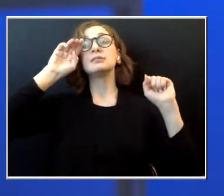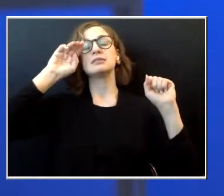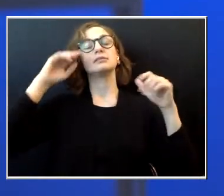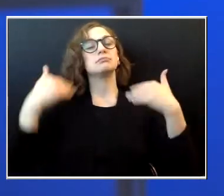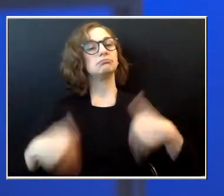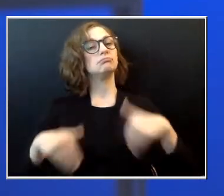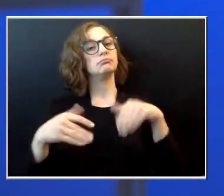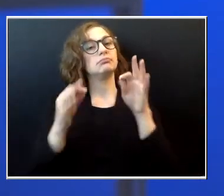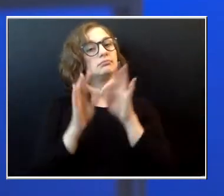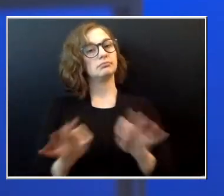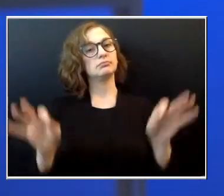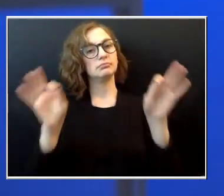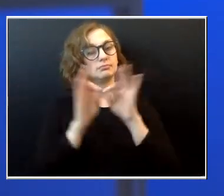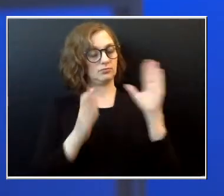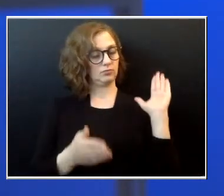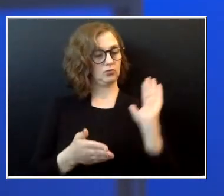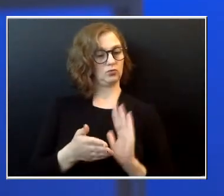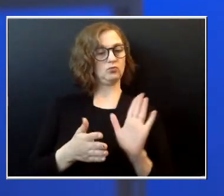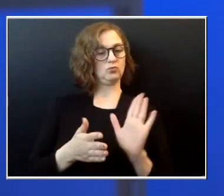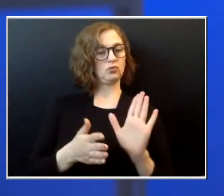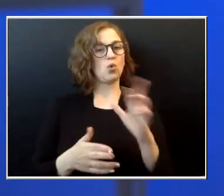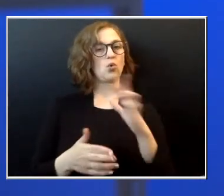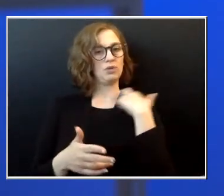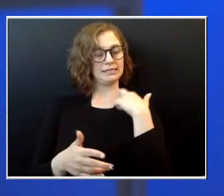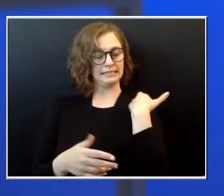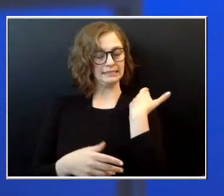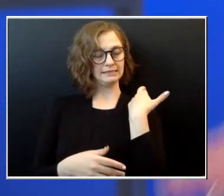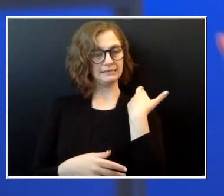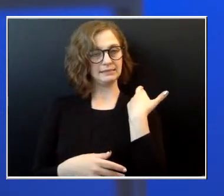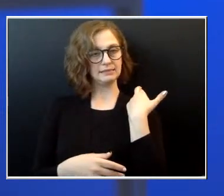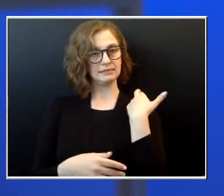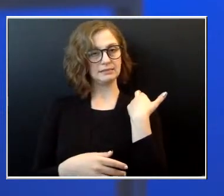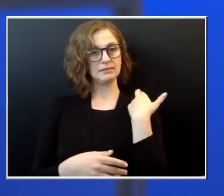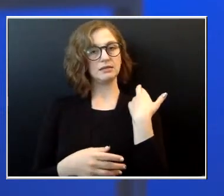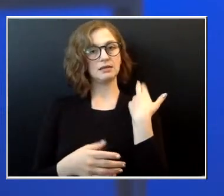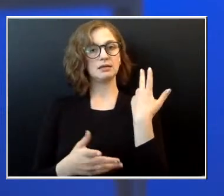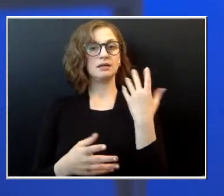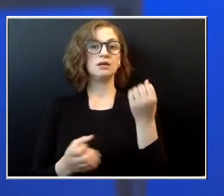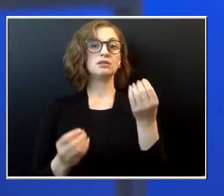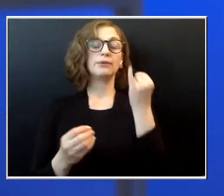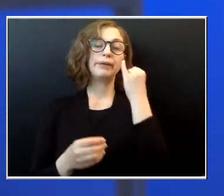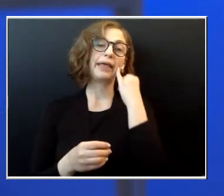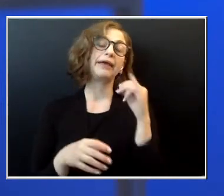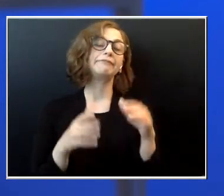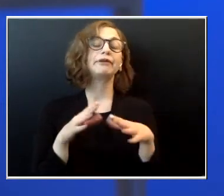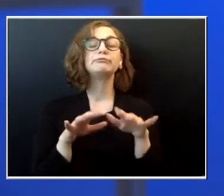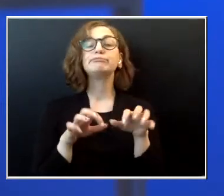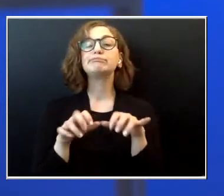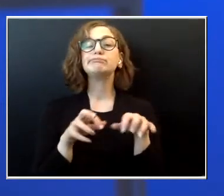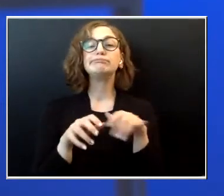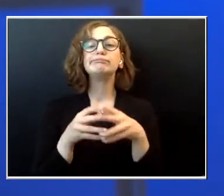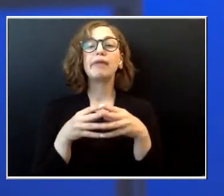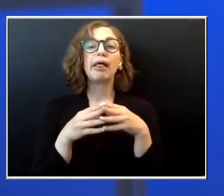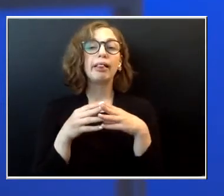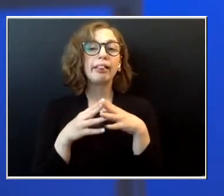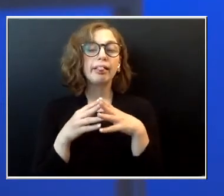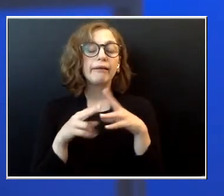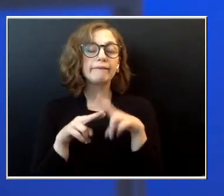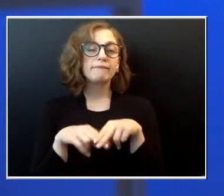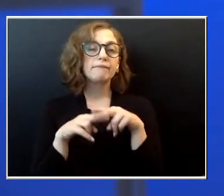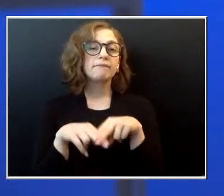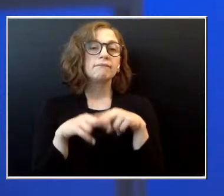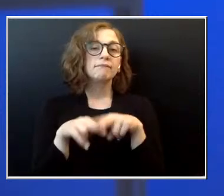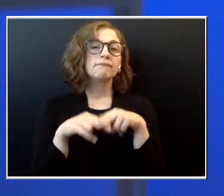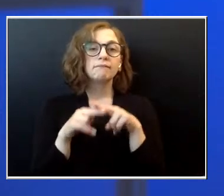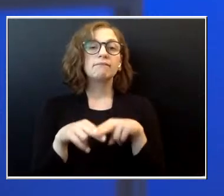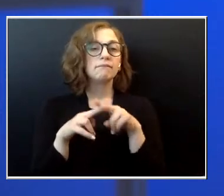to reducing risk, and being a couch potato or sitting there on your computer 10 hours a day,